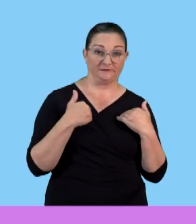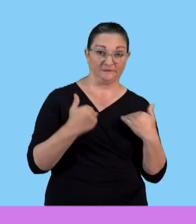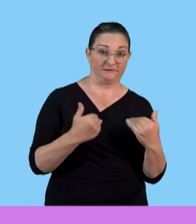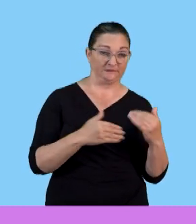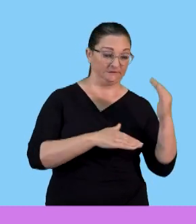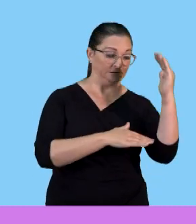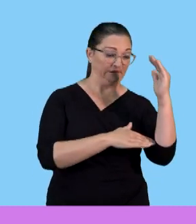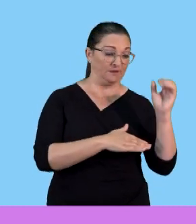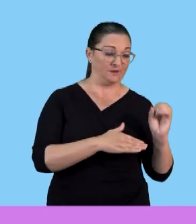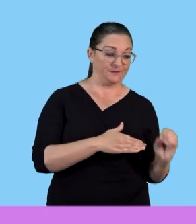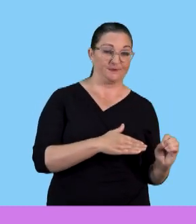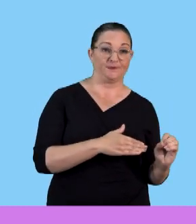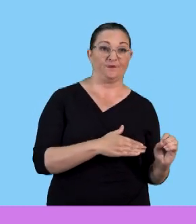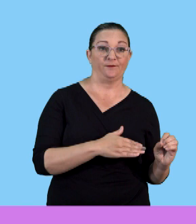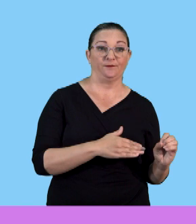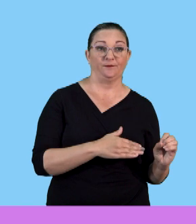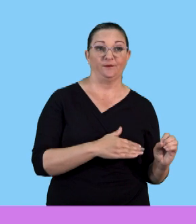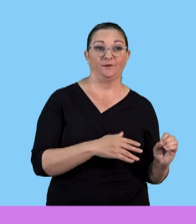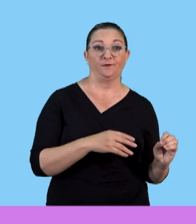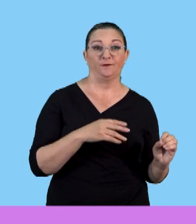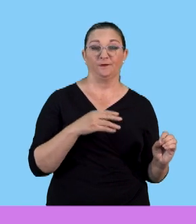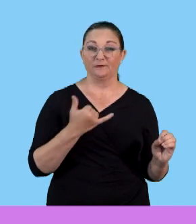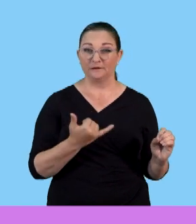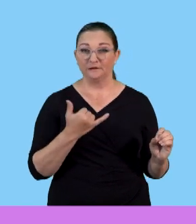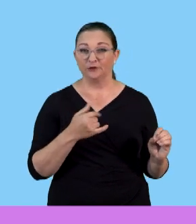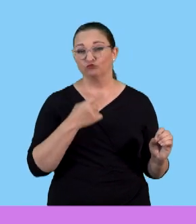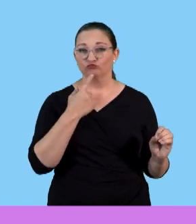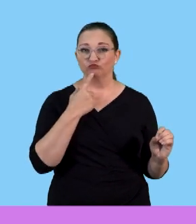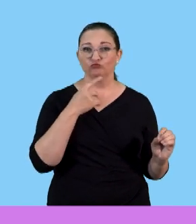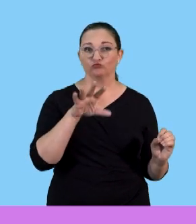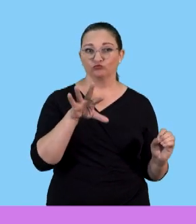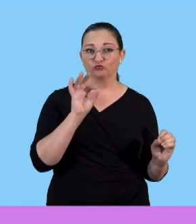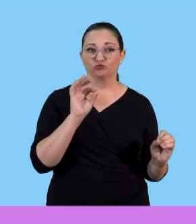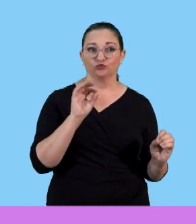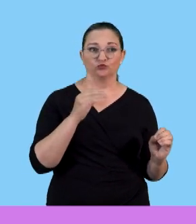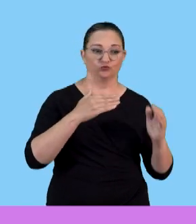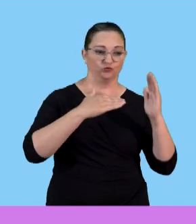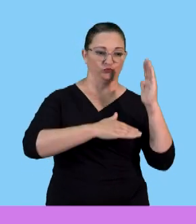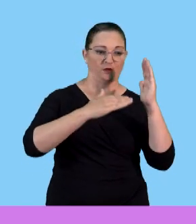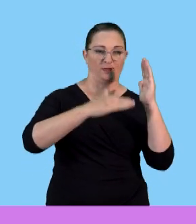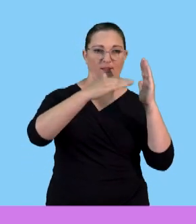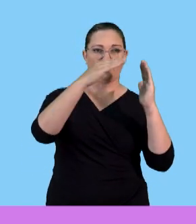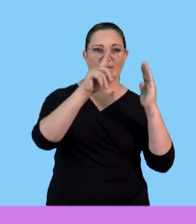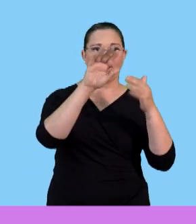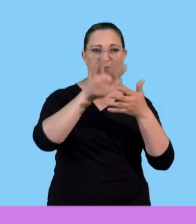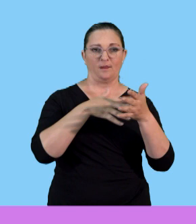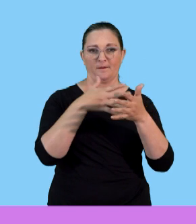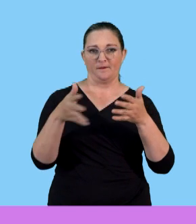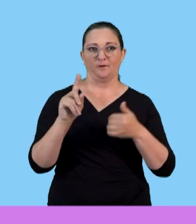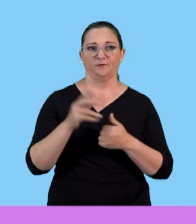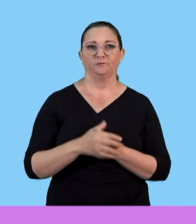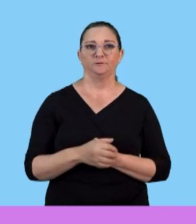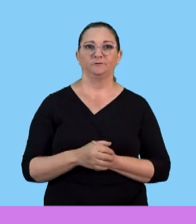of origin, which is 0, and then now you will have to choose the appropriate scale. So here you